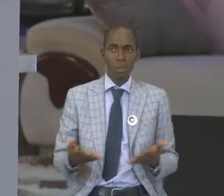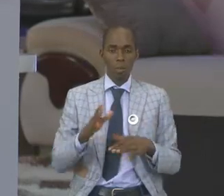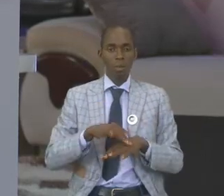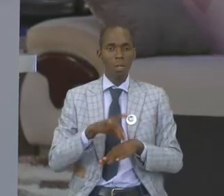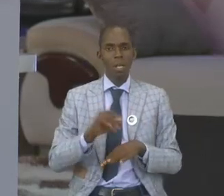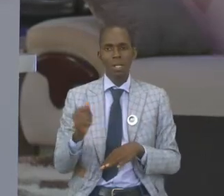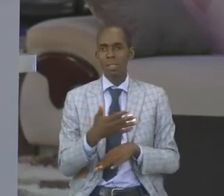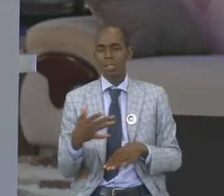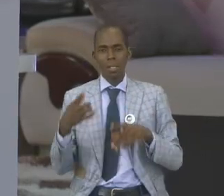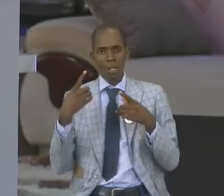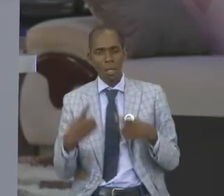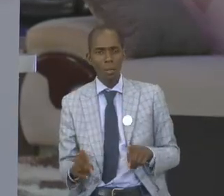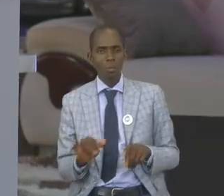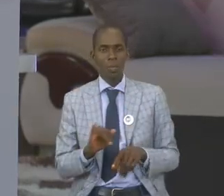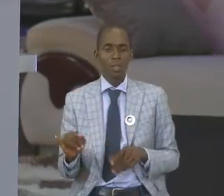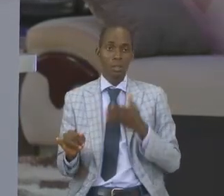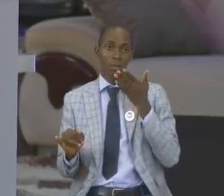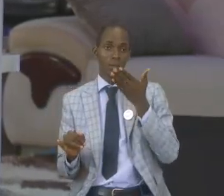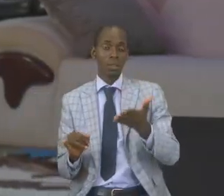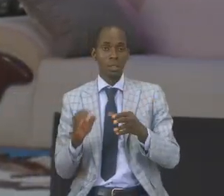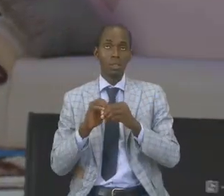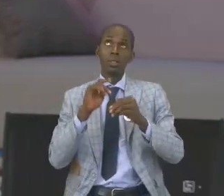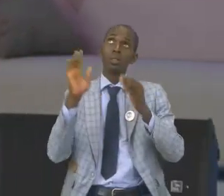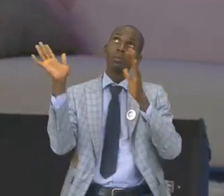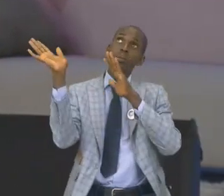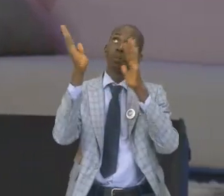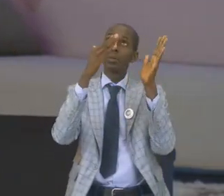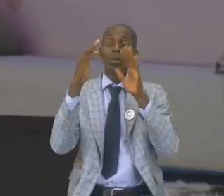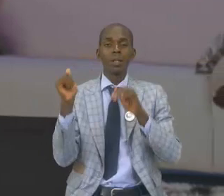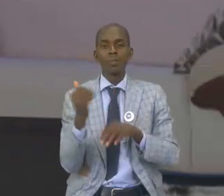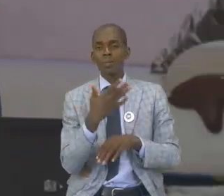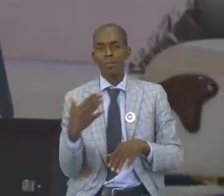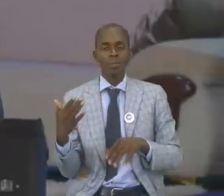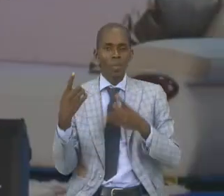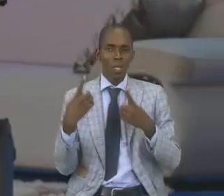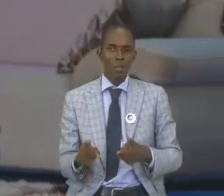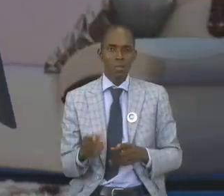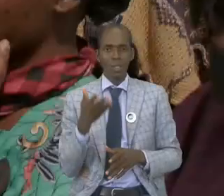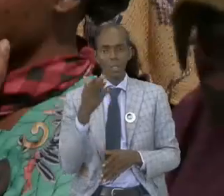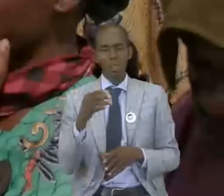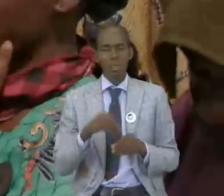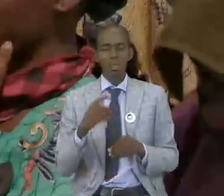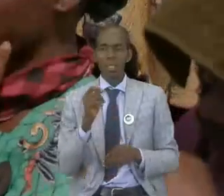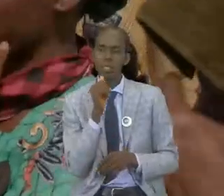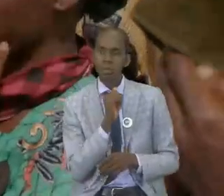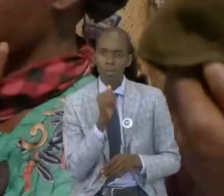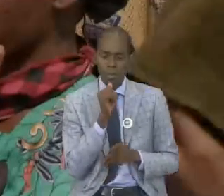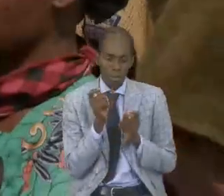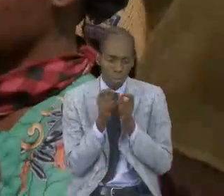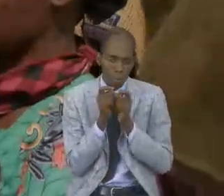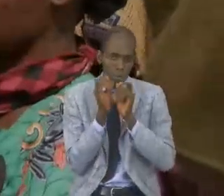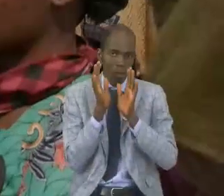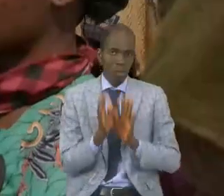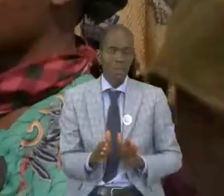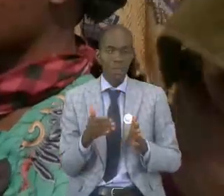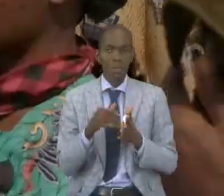anything happening there in the sky, everything happening there in the secret with conspirators, yet